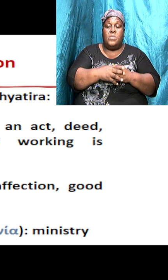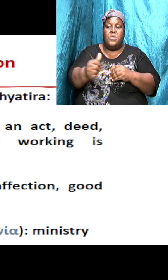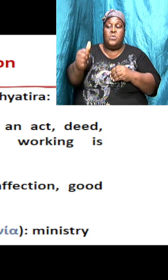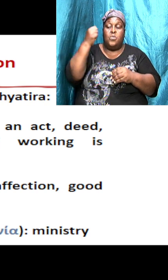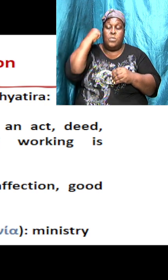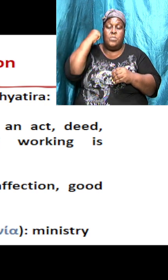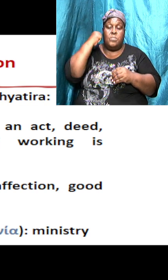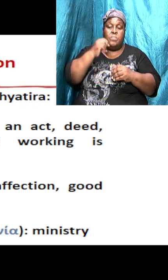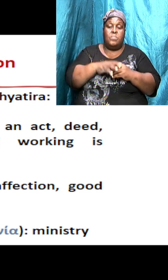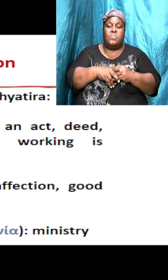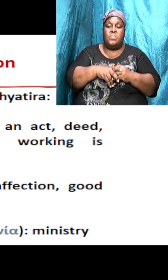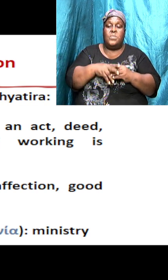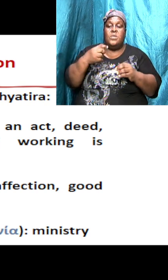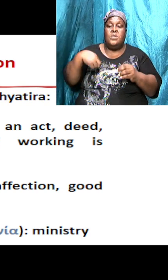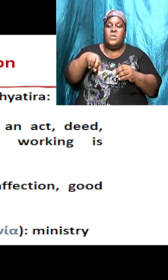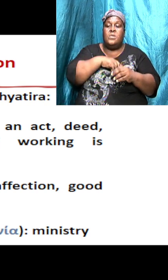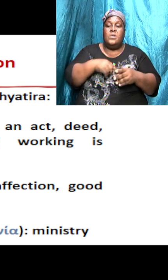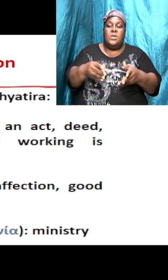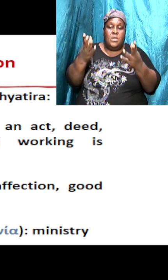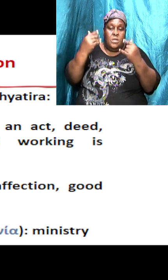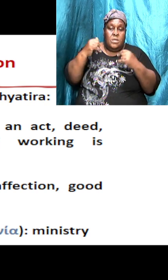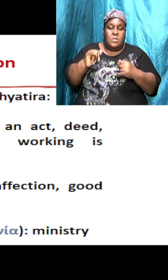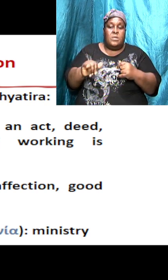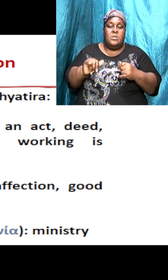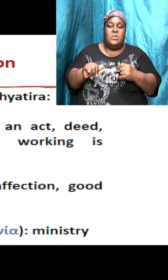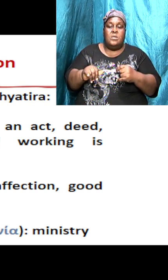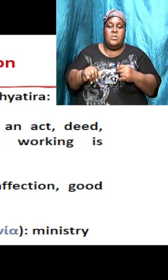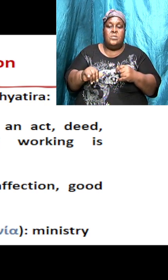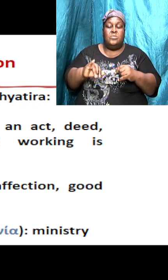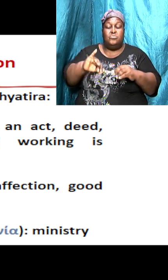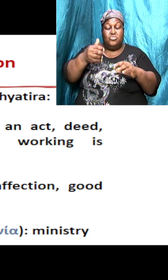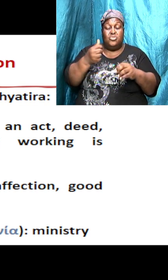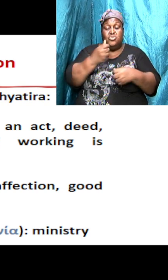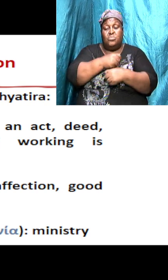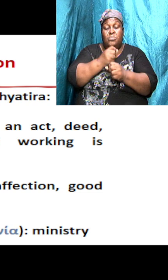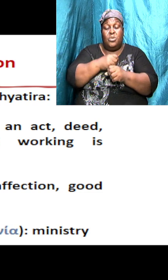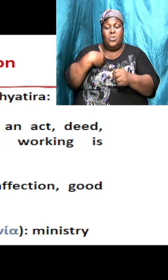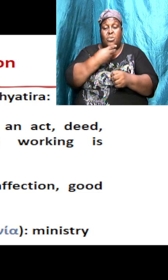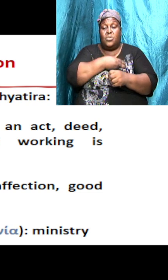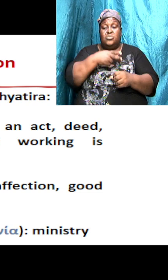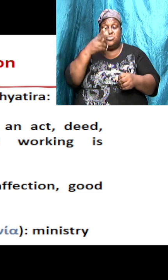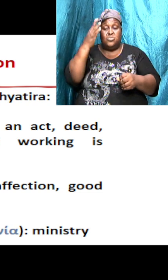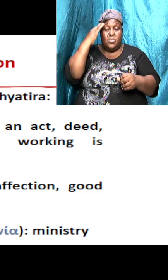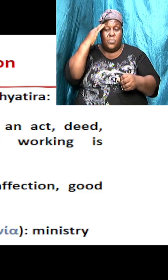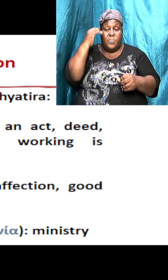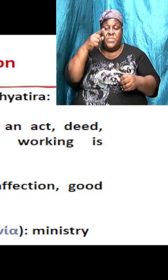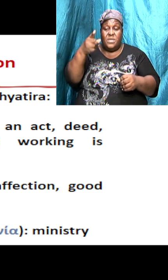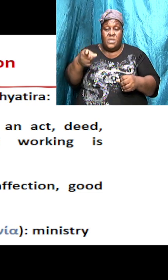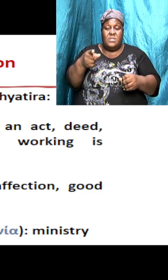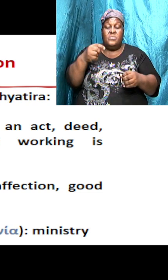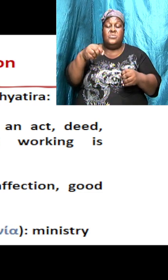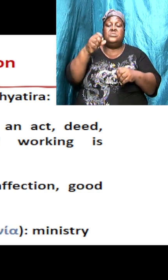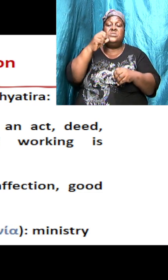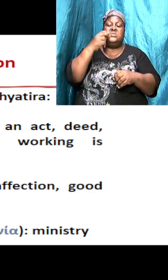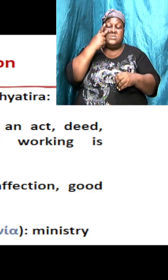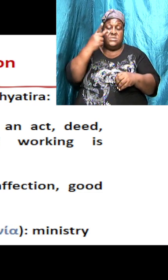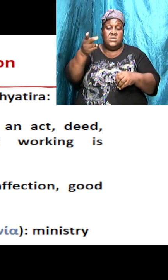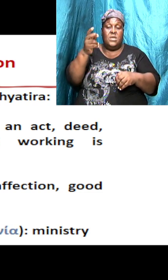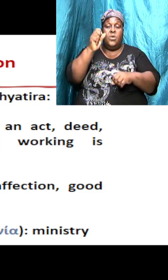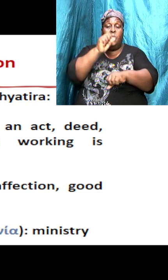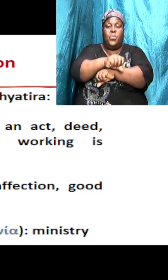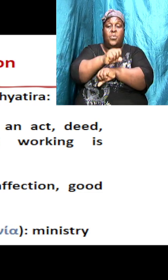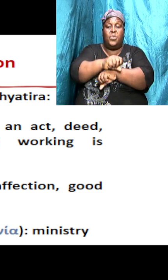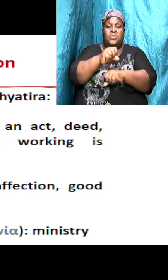rebuke. And we will come to that. But just to let us know that he saw that this was a working church and